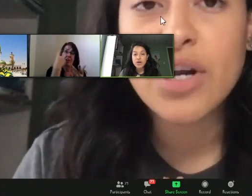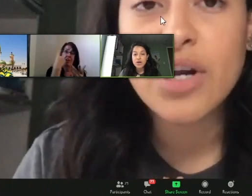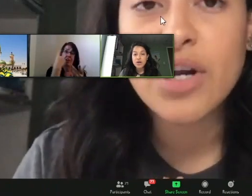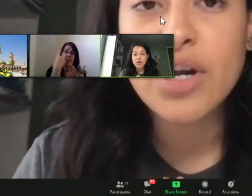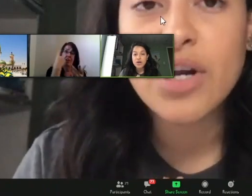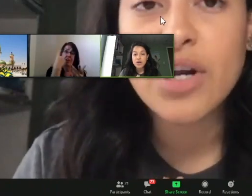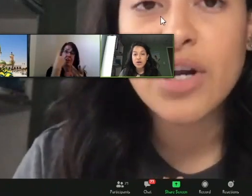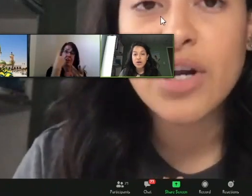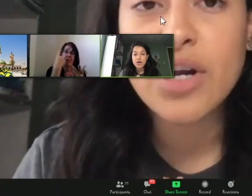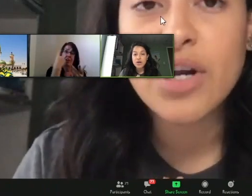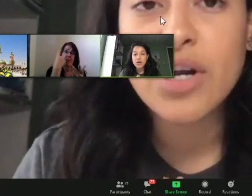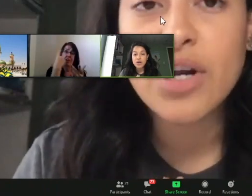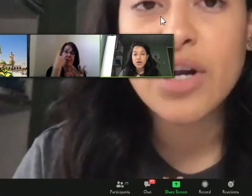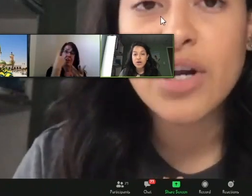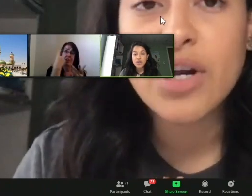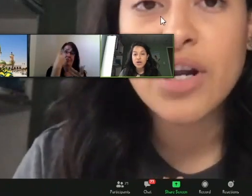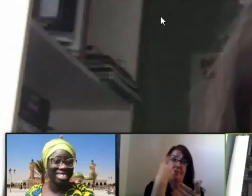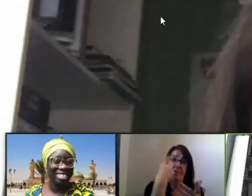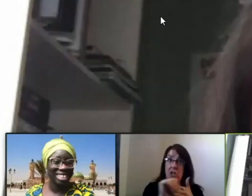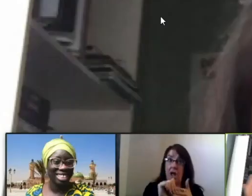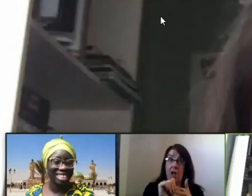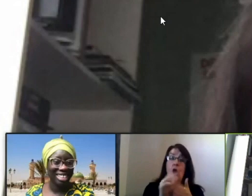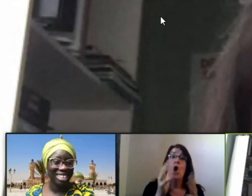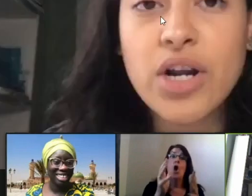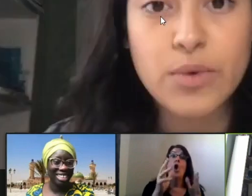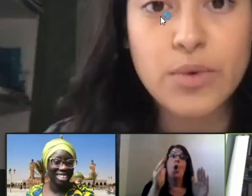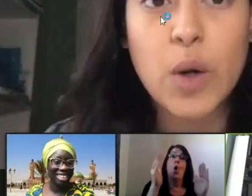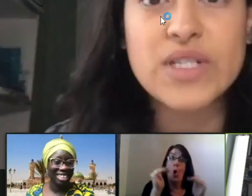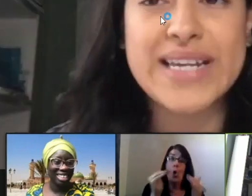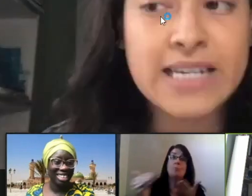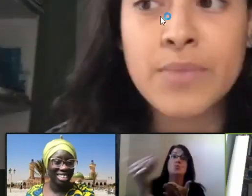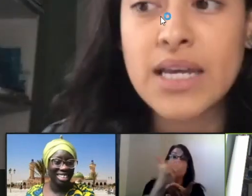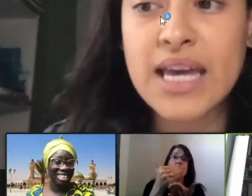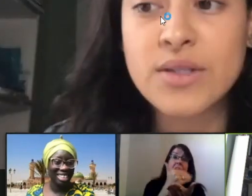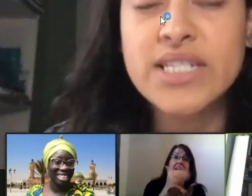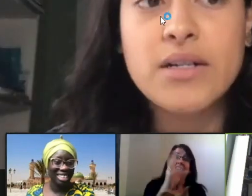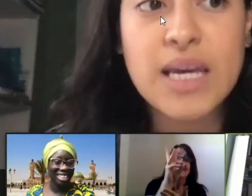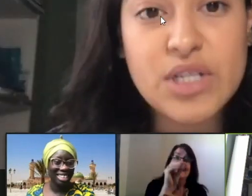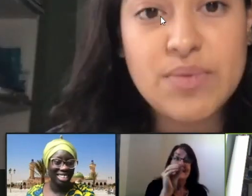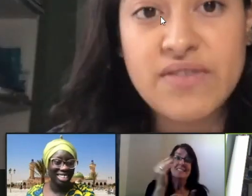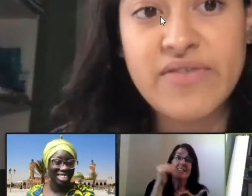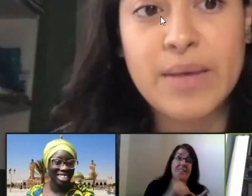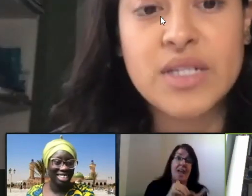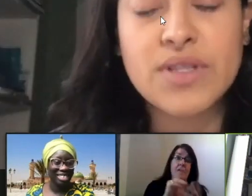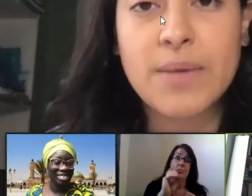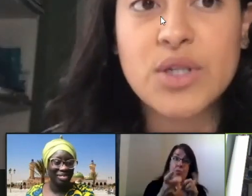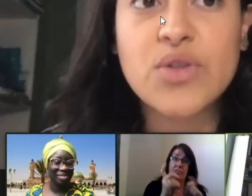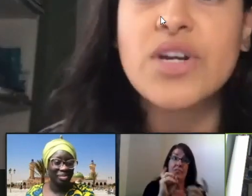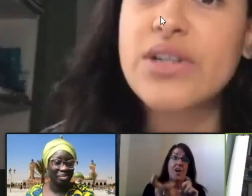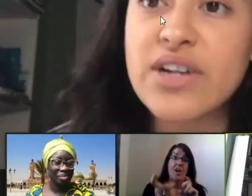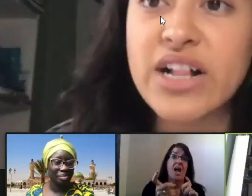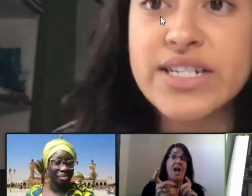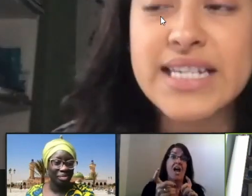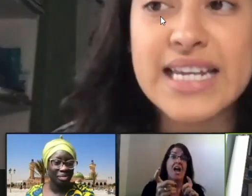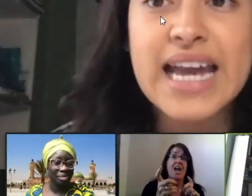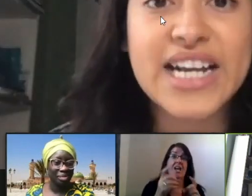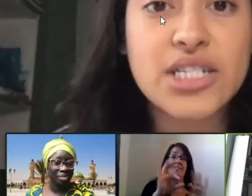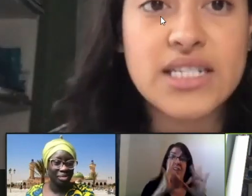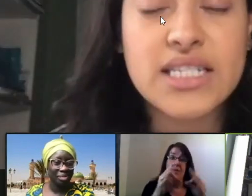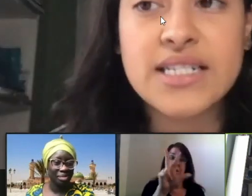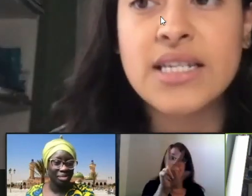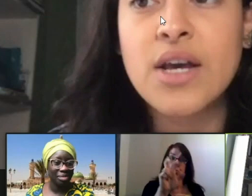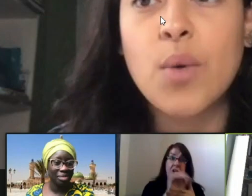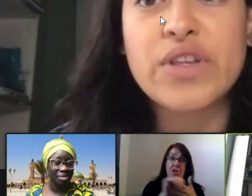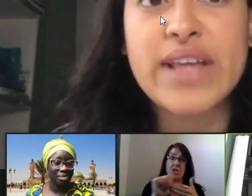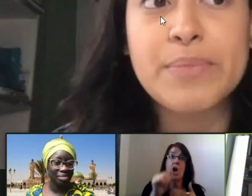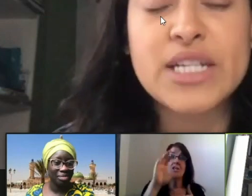about $50,000 and we're hoping to raise a $60,000. And we are still able to provide families with up to $300 in cash